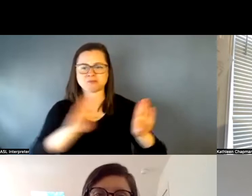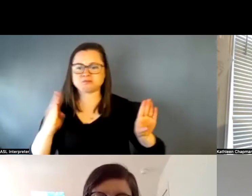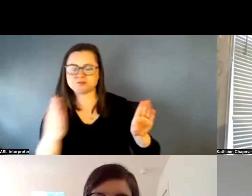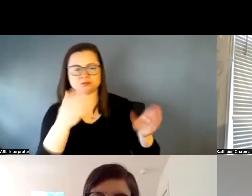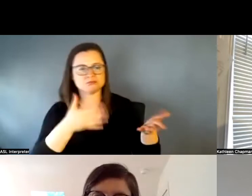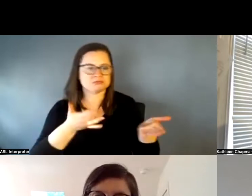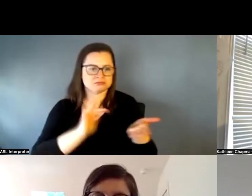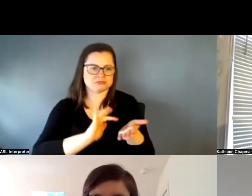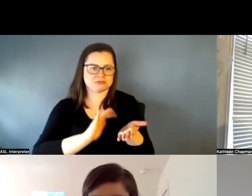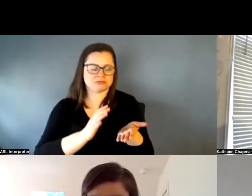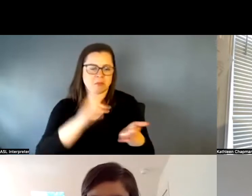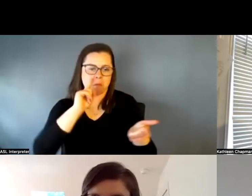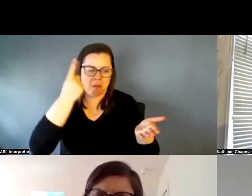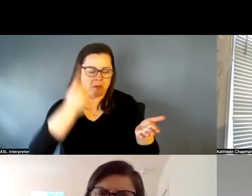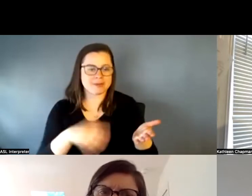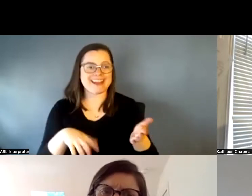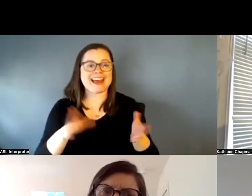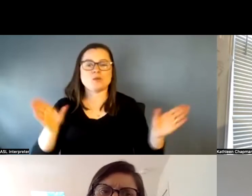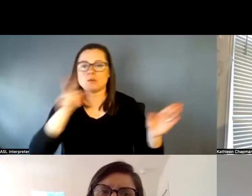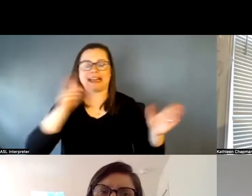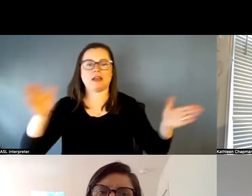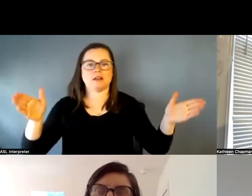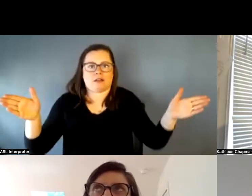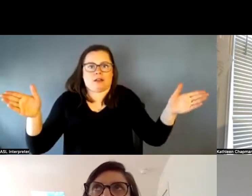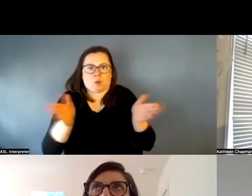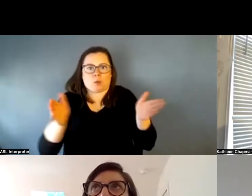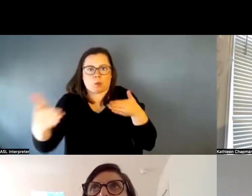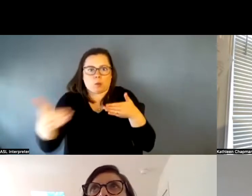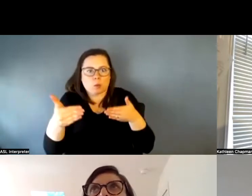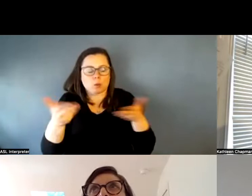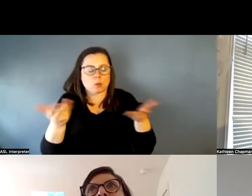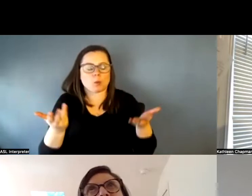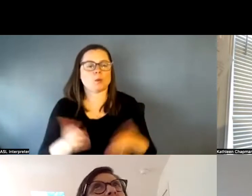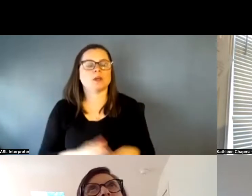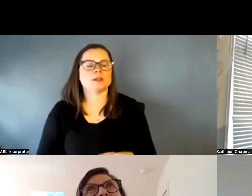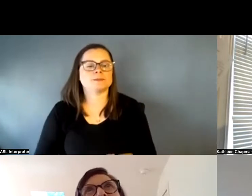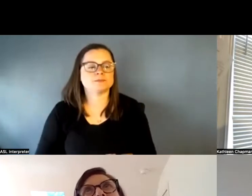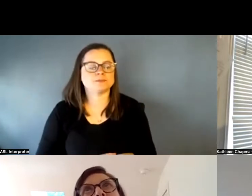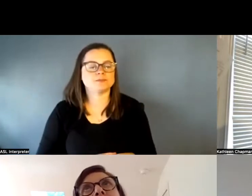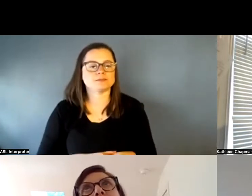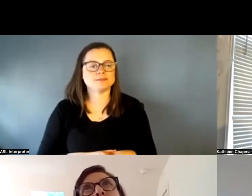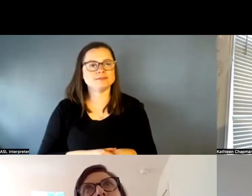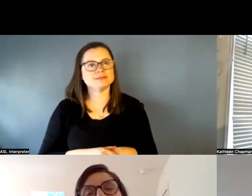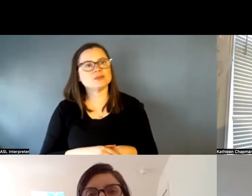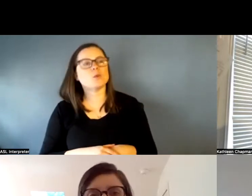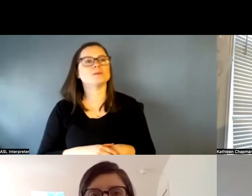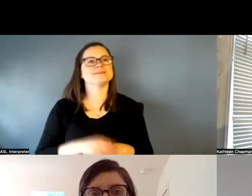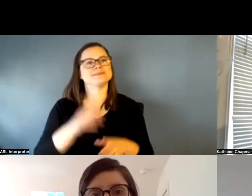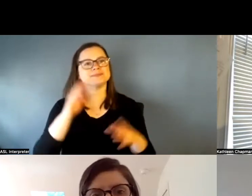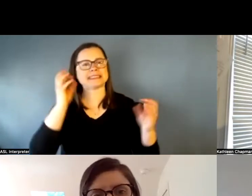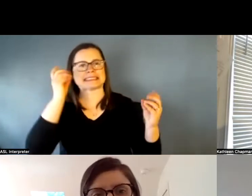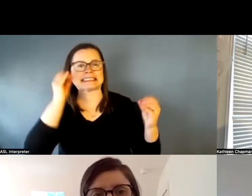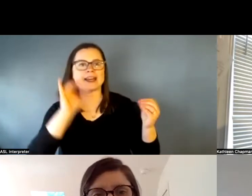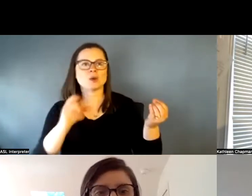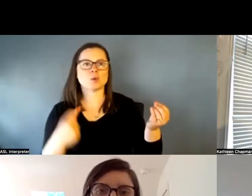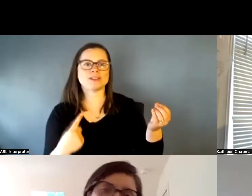in environment. And so, I guess I just started to think about the question of like, what